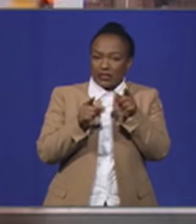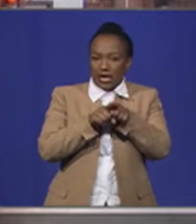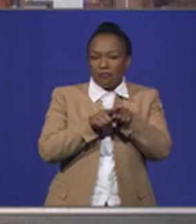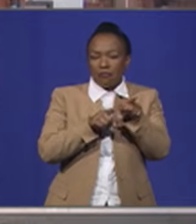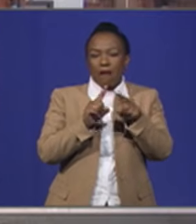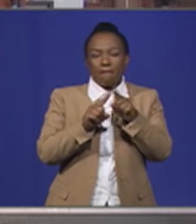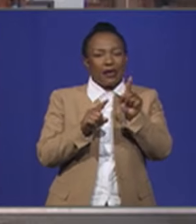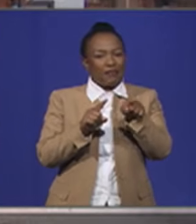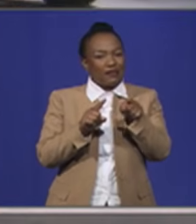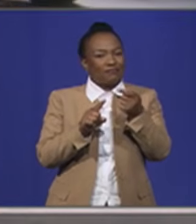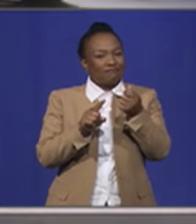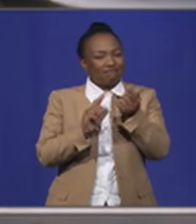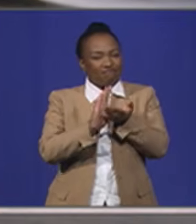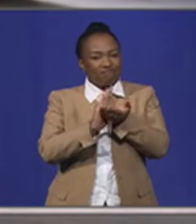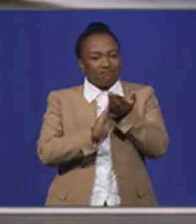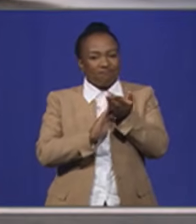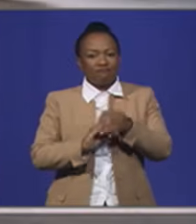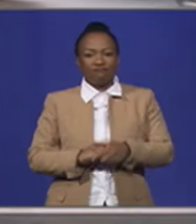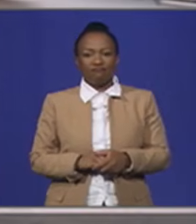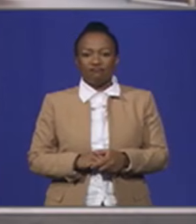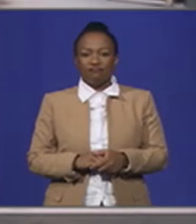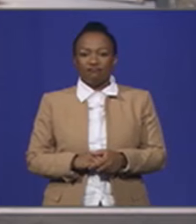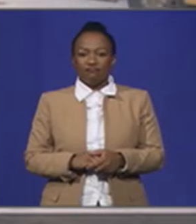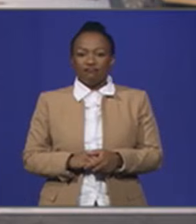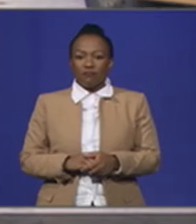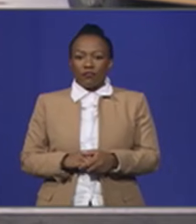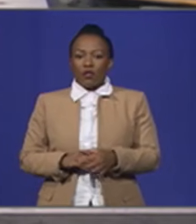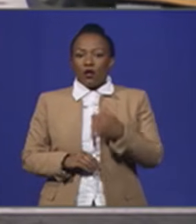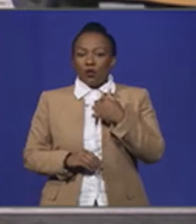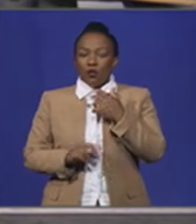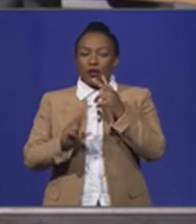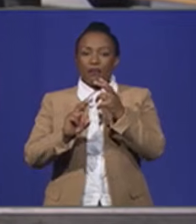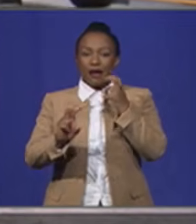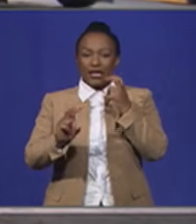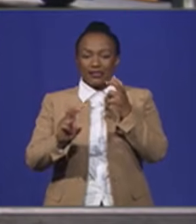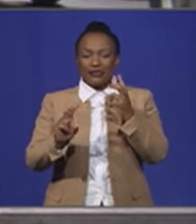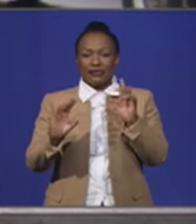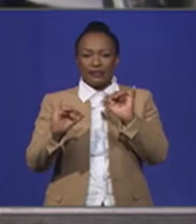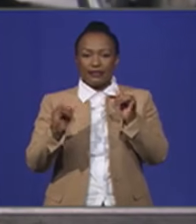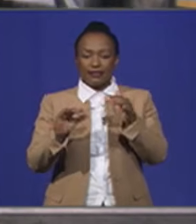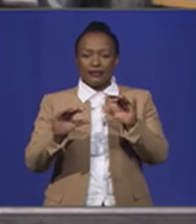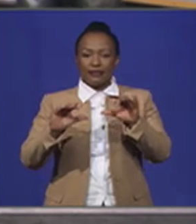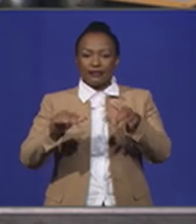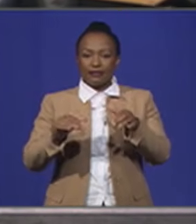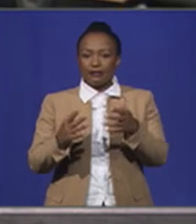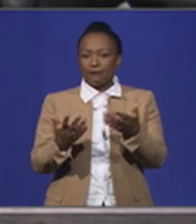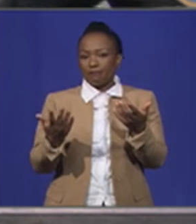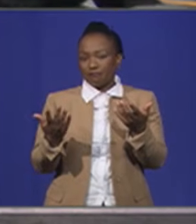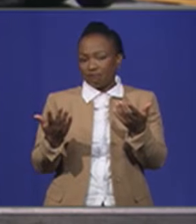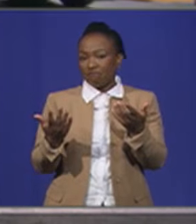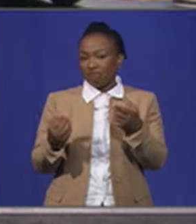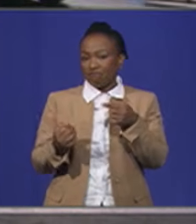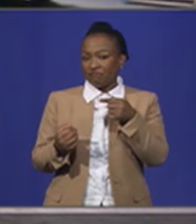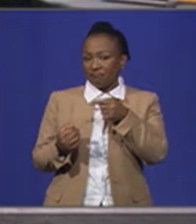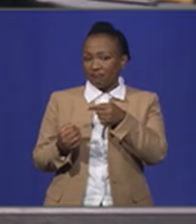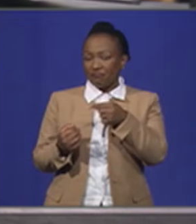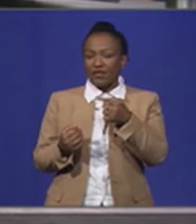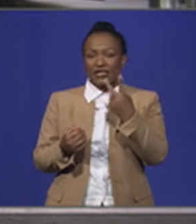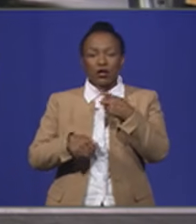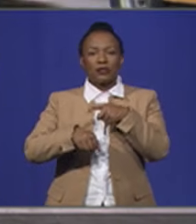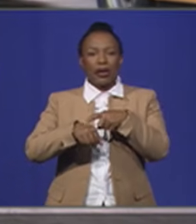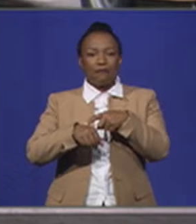oketsa ditlhwatlhwa. Really Interstate Bus Line re shabane le mathata a gore diesel e tla inyolohile. Kgetlo la